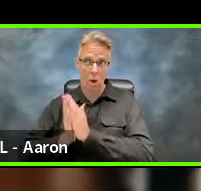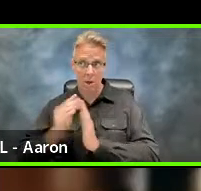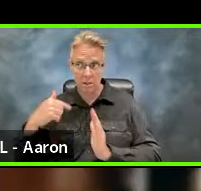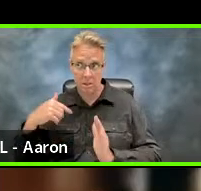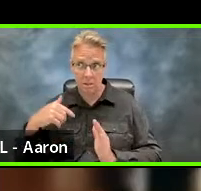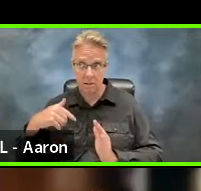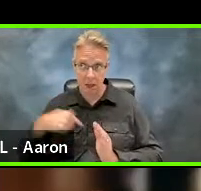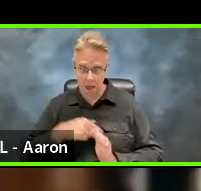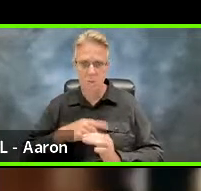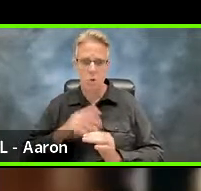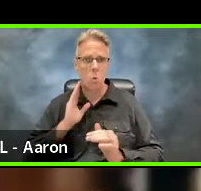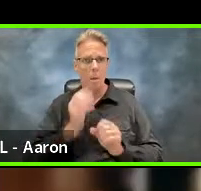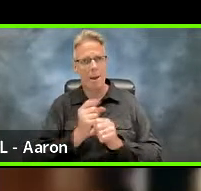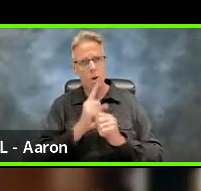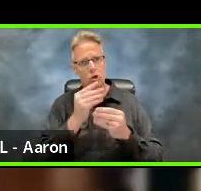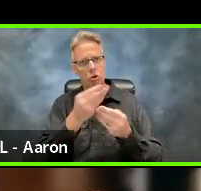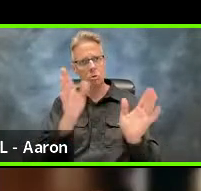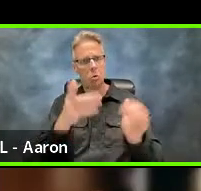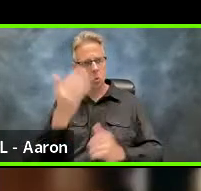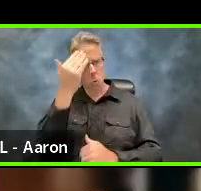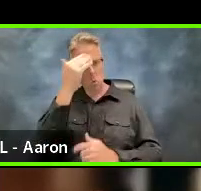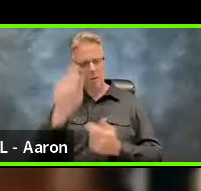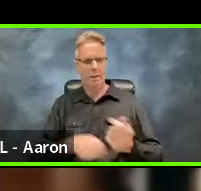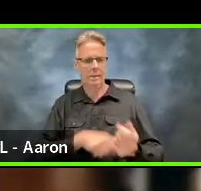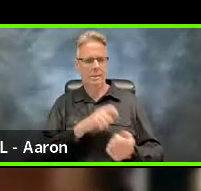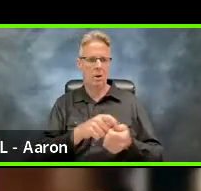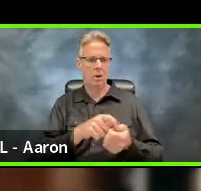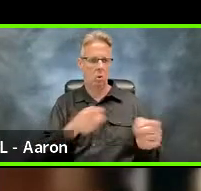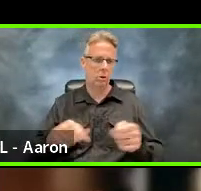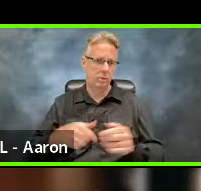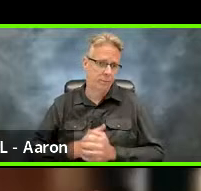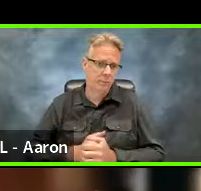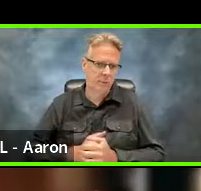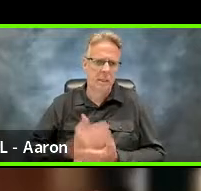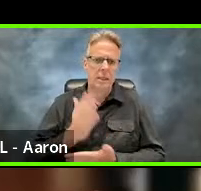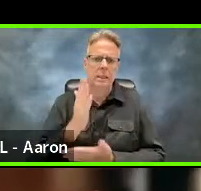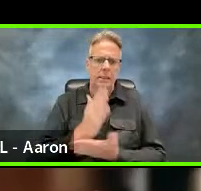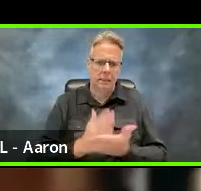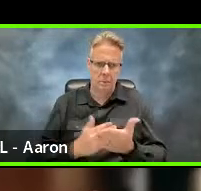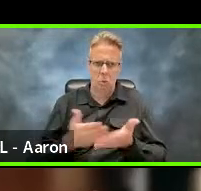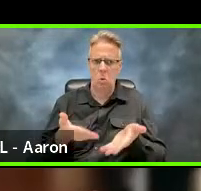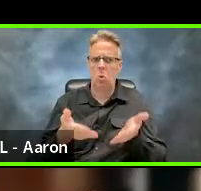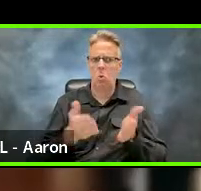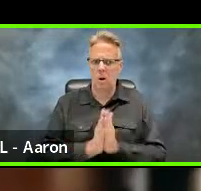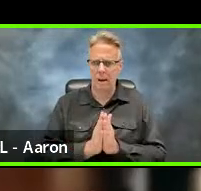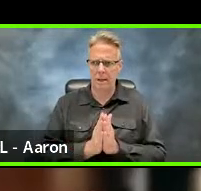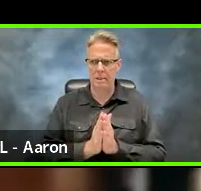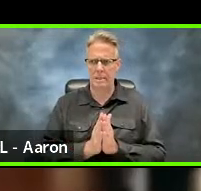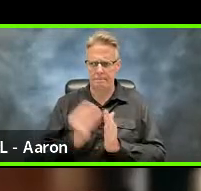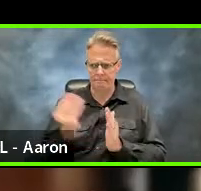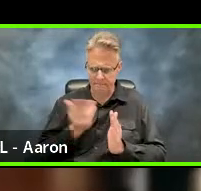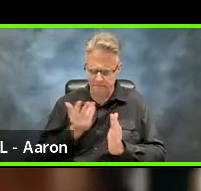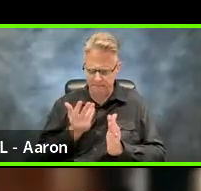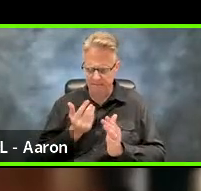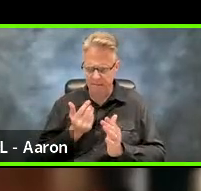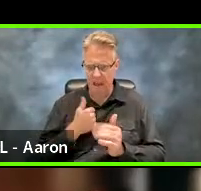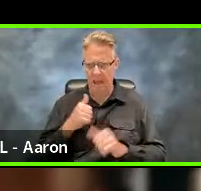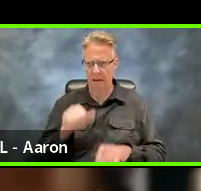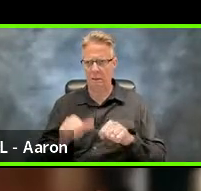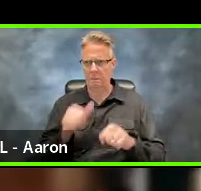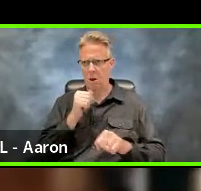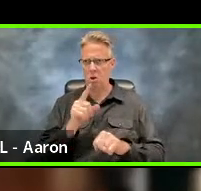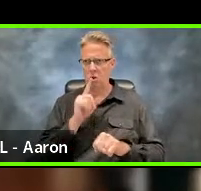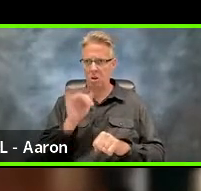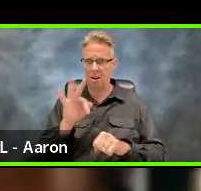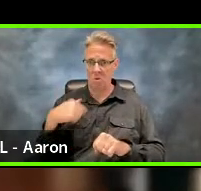would be made public so that people know what's there. There's some requests that have been made that we're just not sure if we can actually do what's